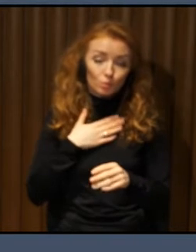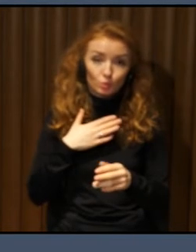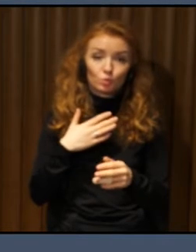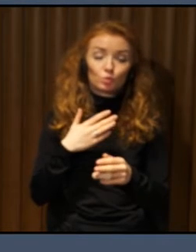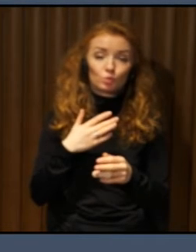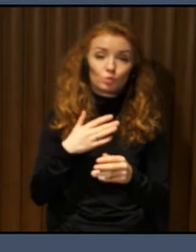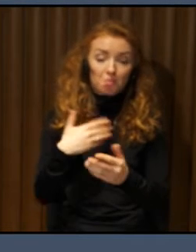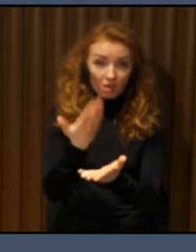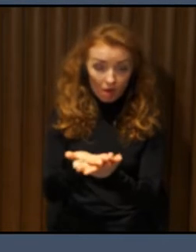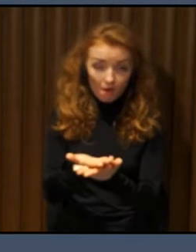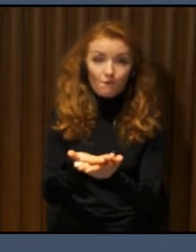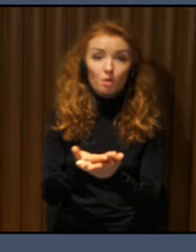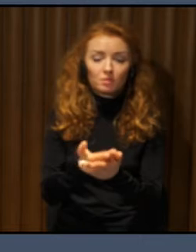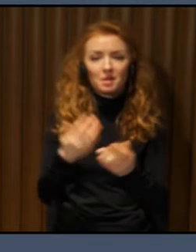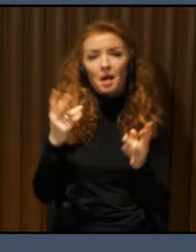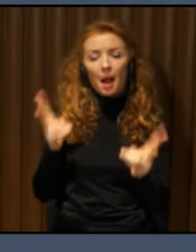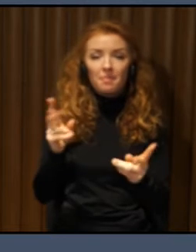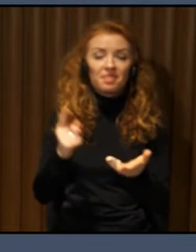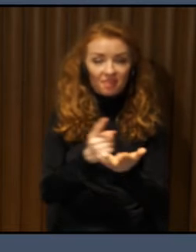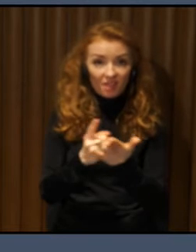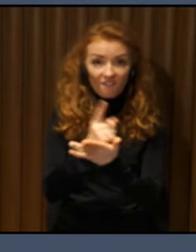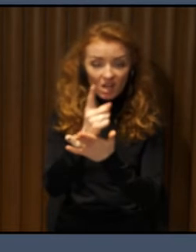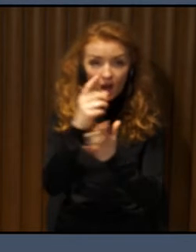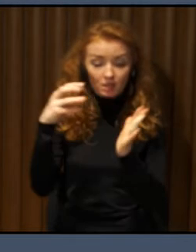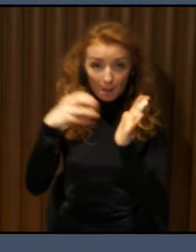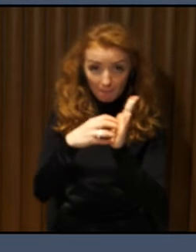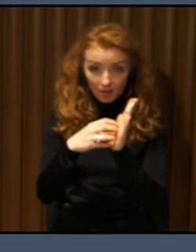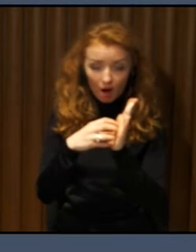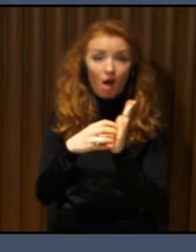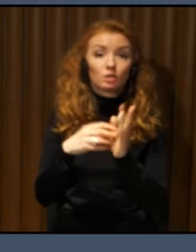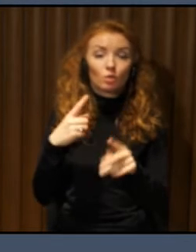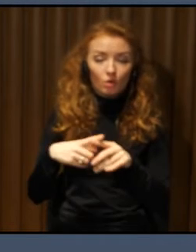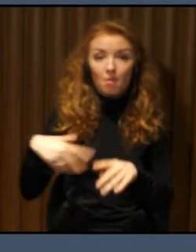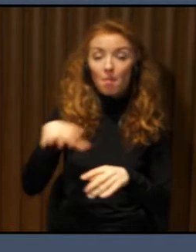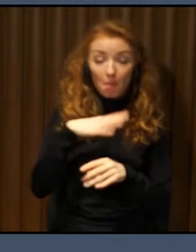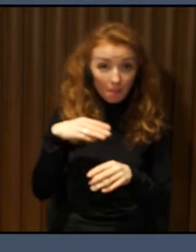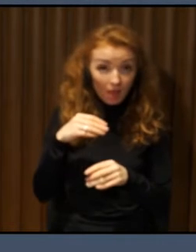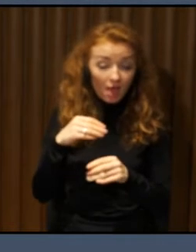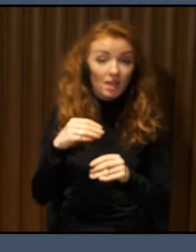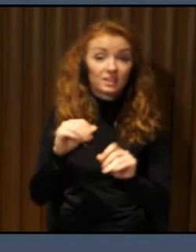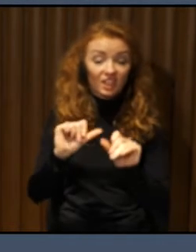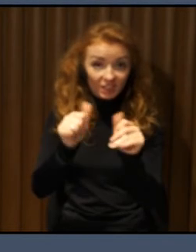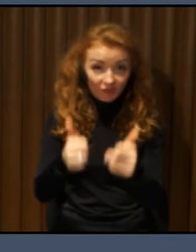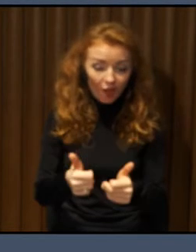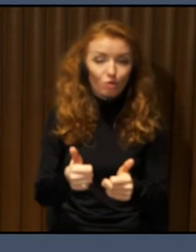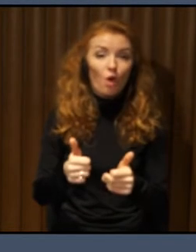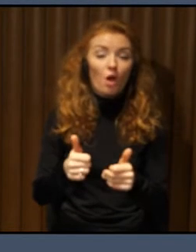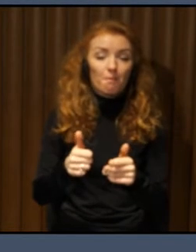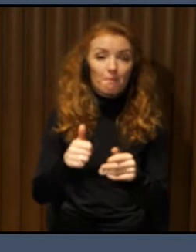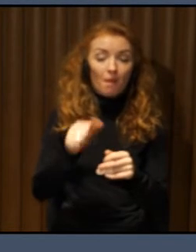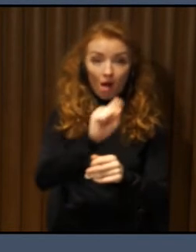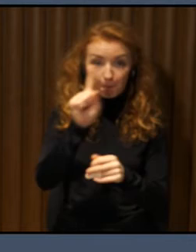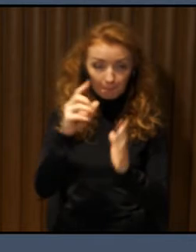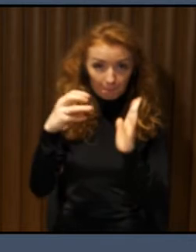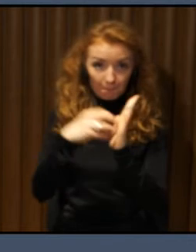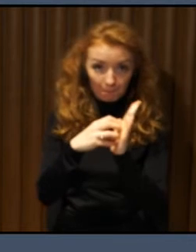and finding help fast. And so what we've done is we've created an app that really, I think, tackles this well overall. And